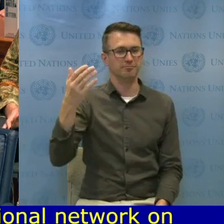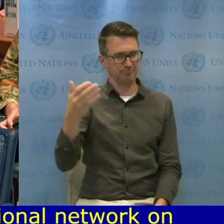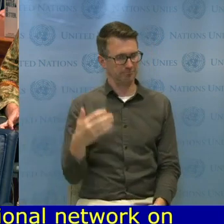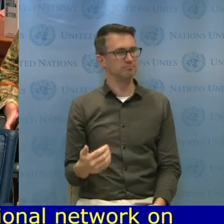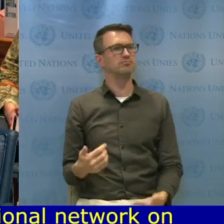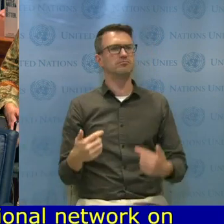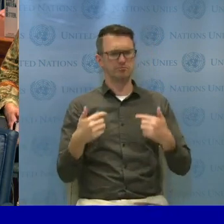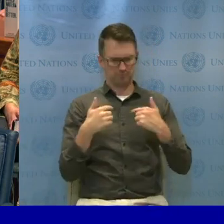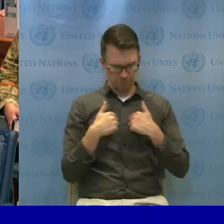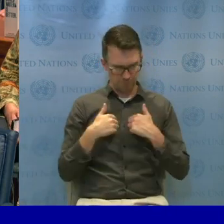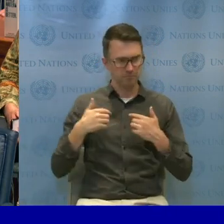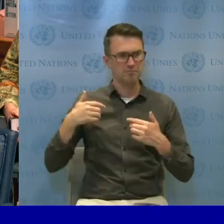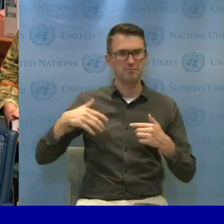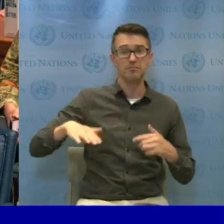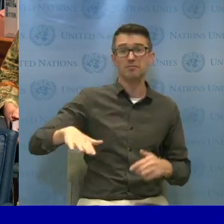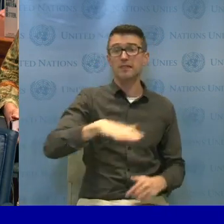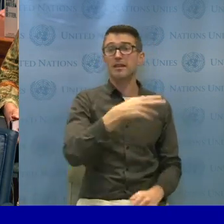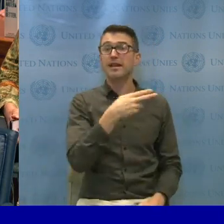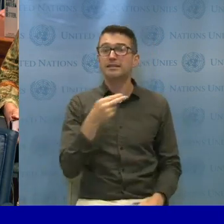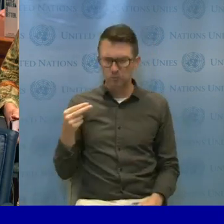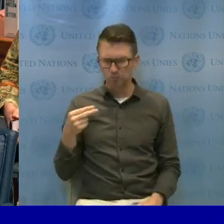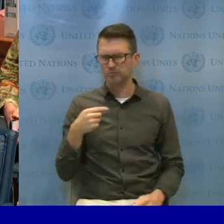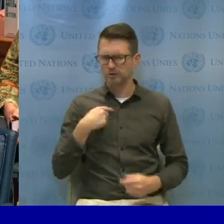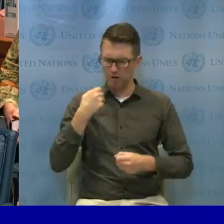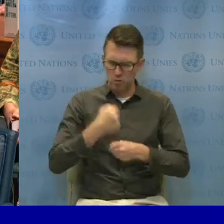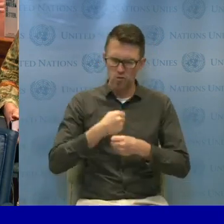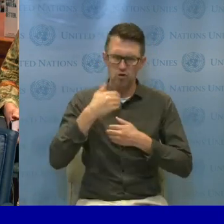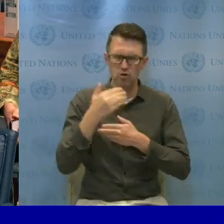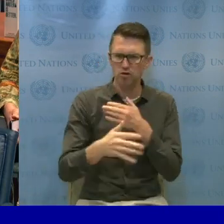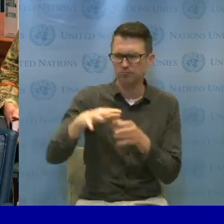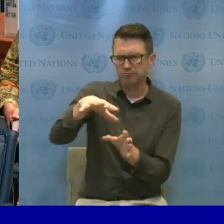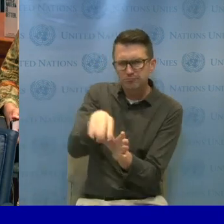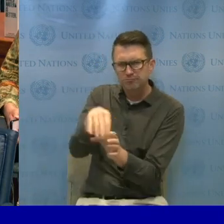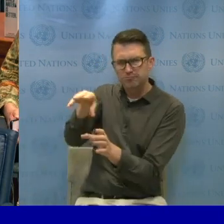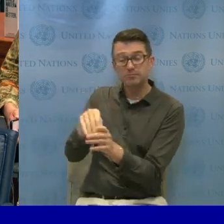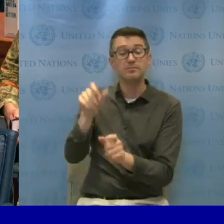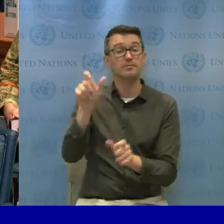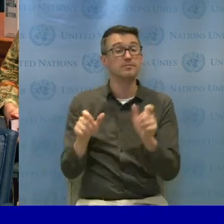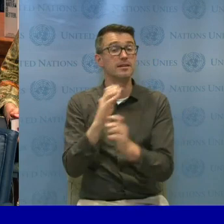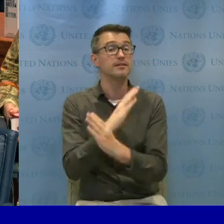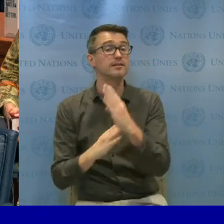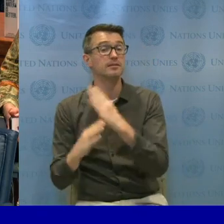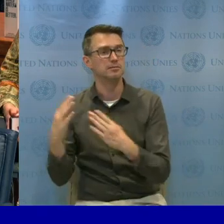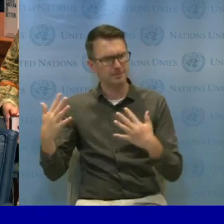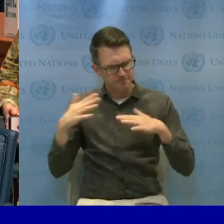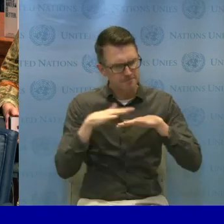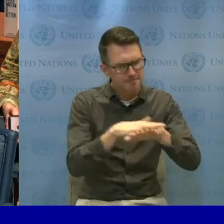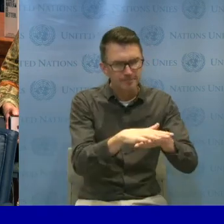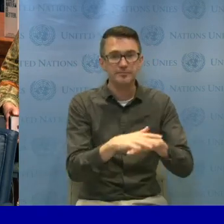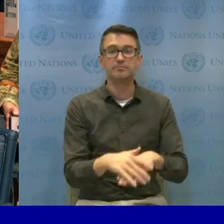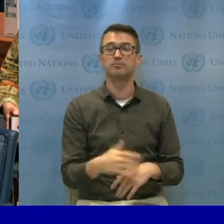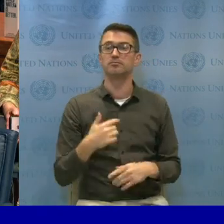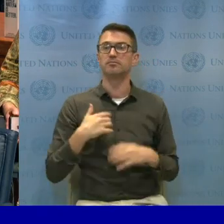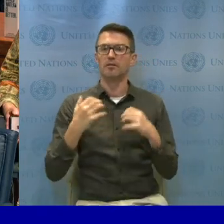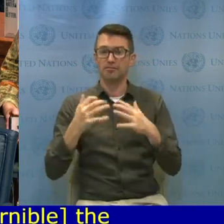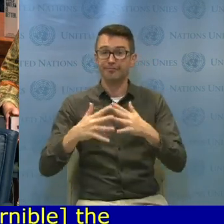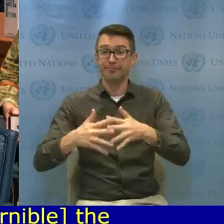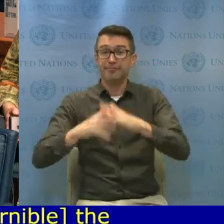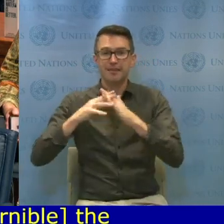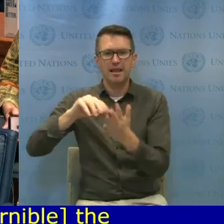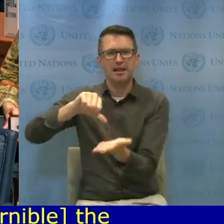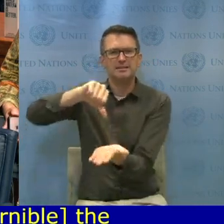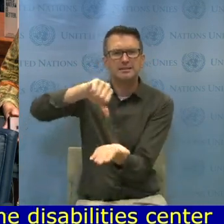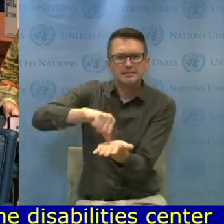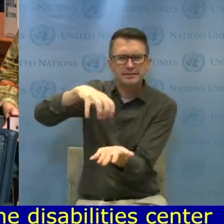Vocational Training Center in Sipinong, West Java. The center equips persons with disabilities with various skills and ability in order to